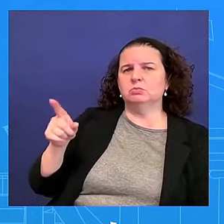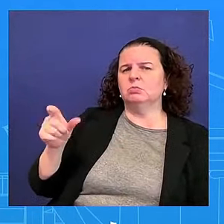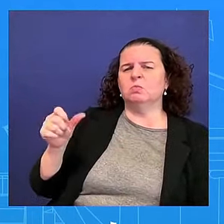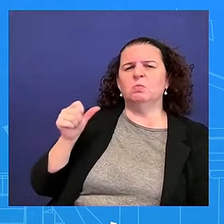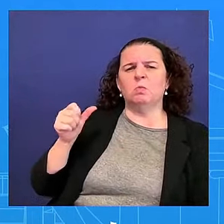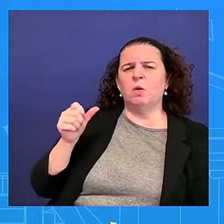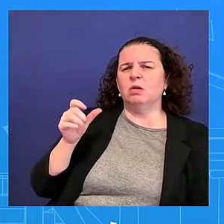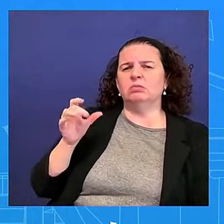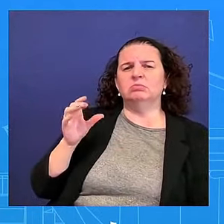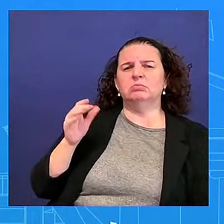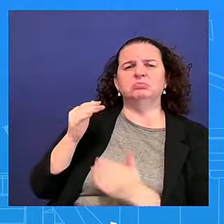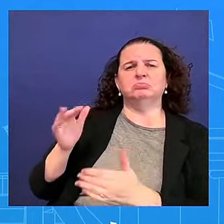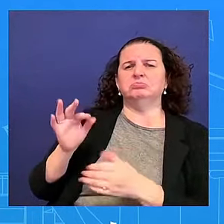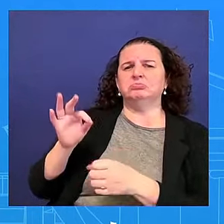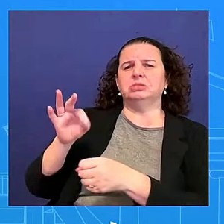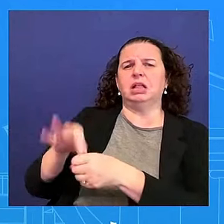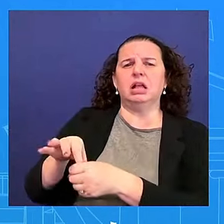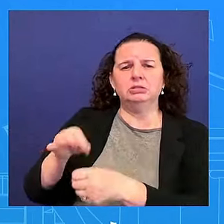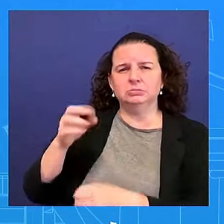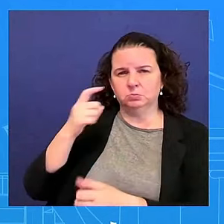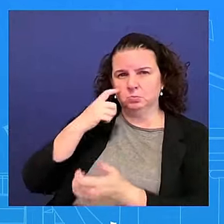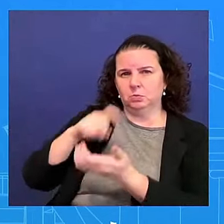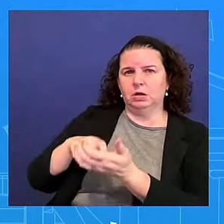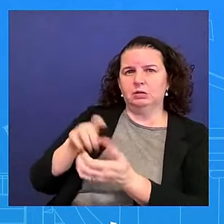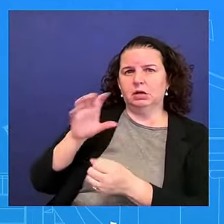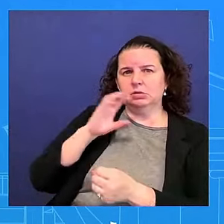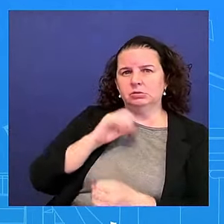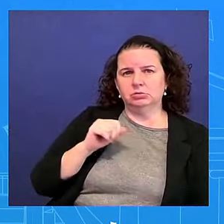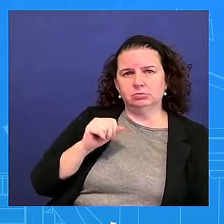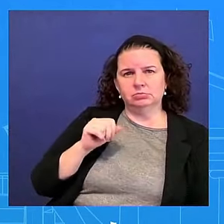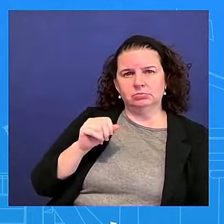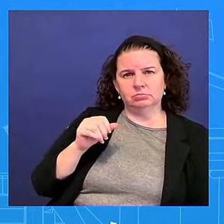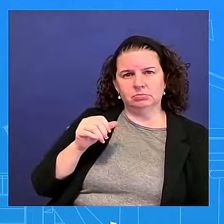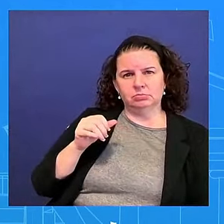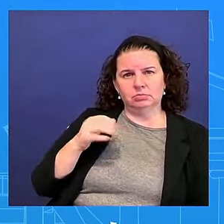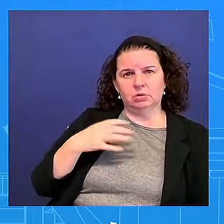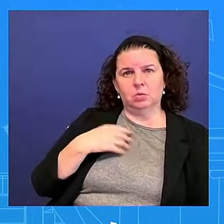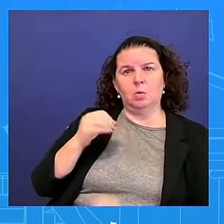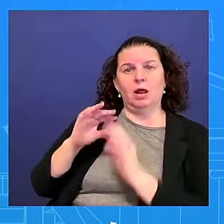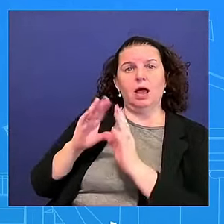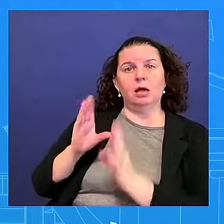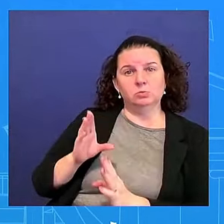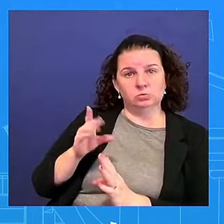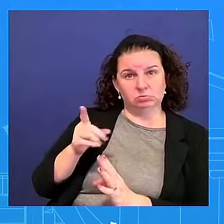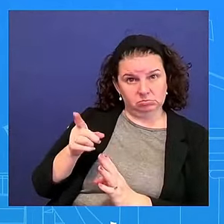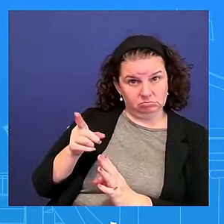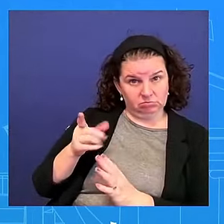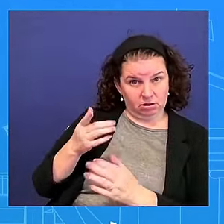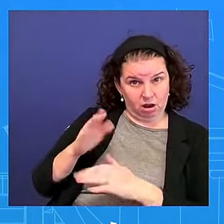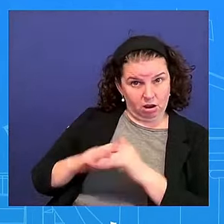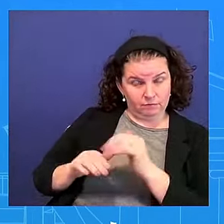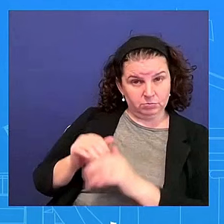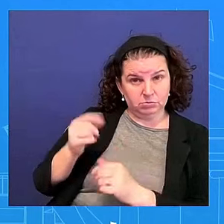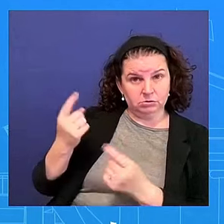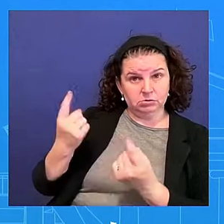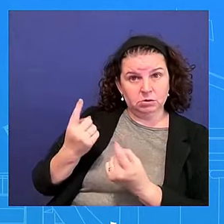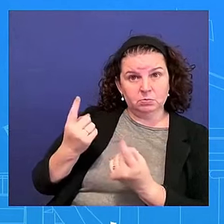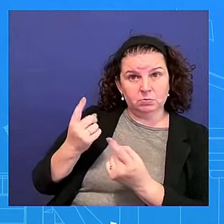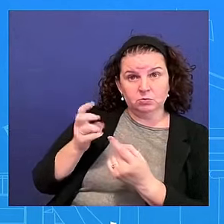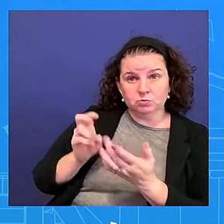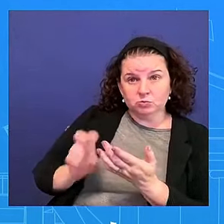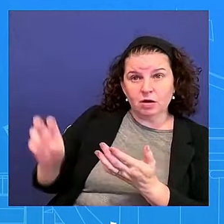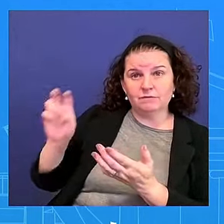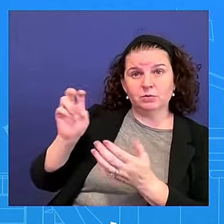White House know who this person is or made any effort to find out? And are you comfortable having someone who apparently is traveling with him and working with him in this way who thinks this? I mean,